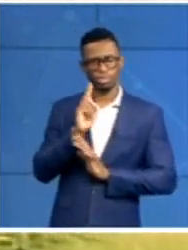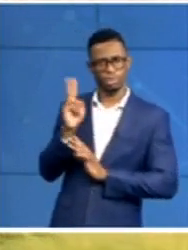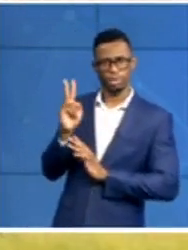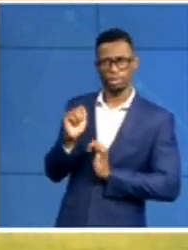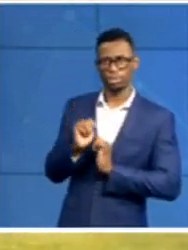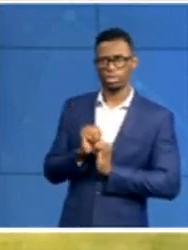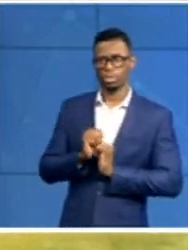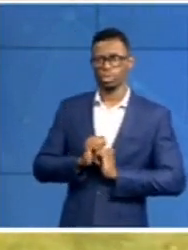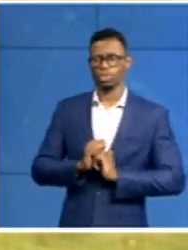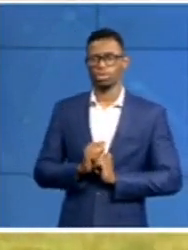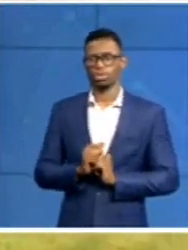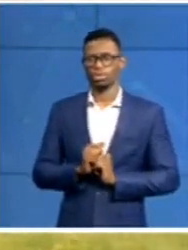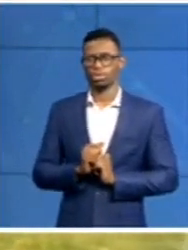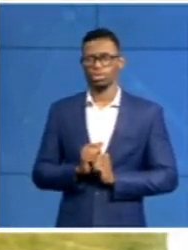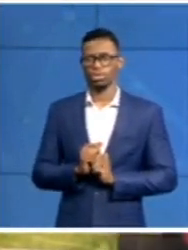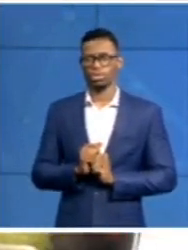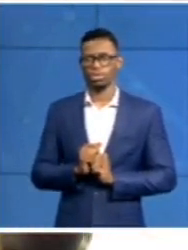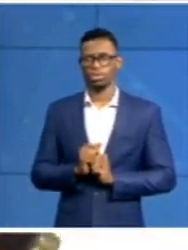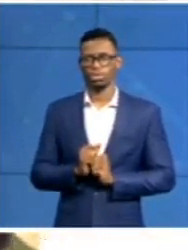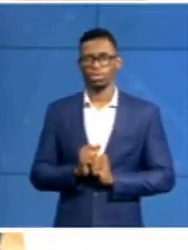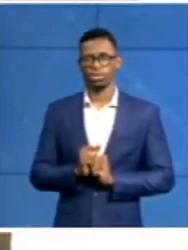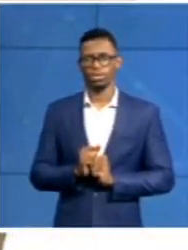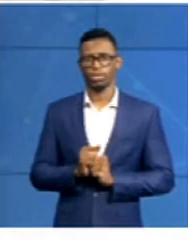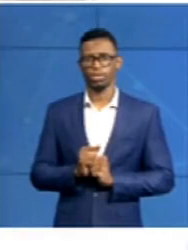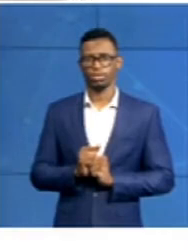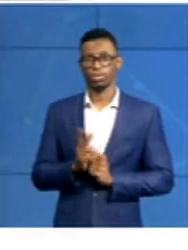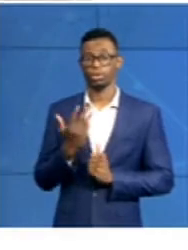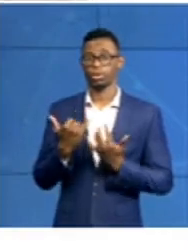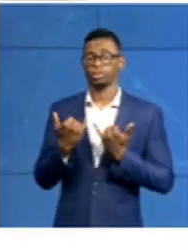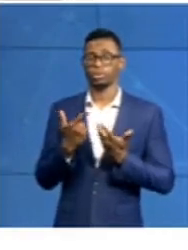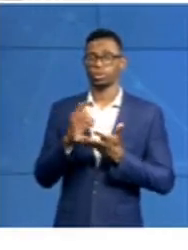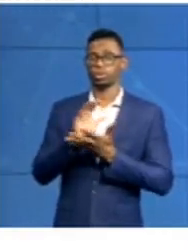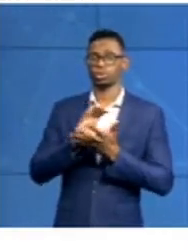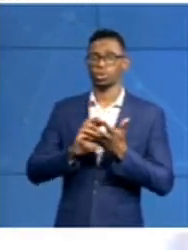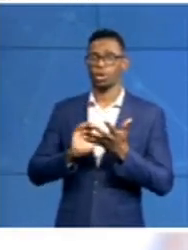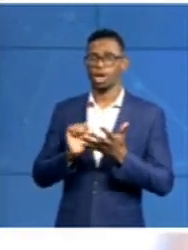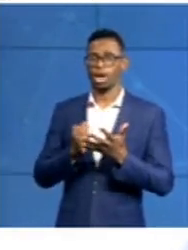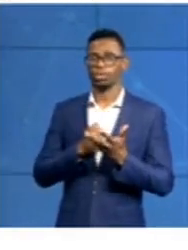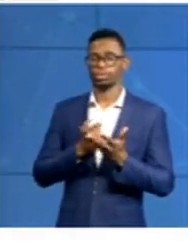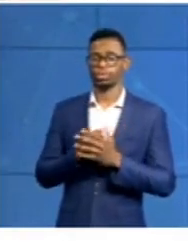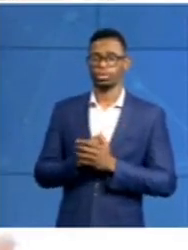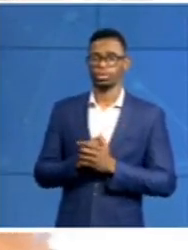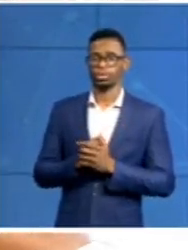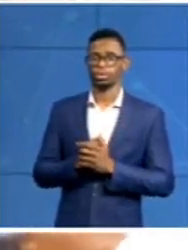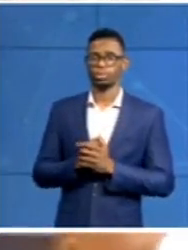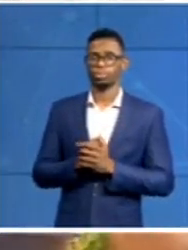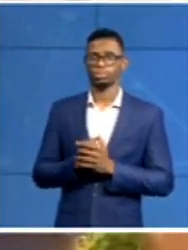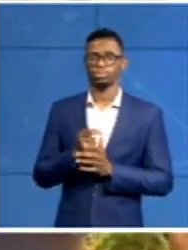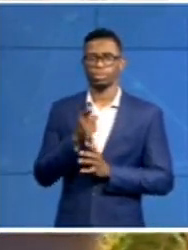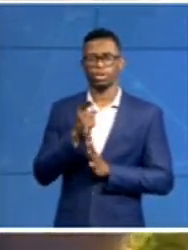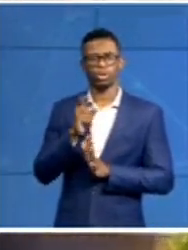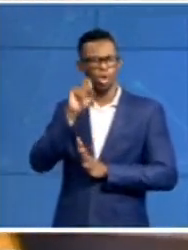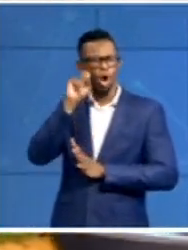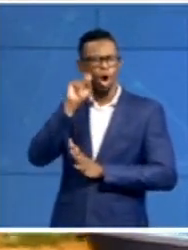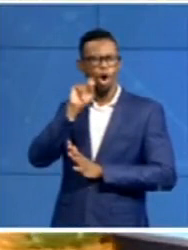our core story, is this the kind of toilets? Same old pit toilet, but now they've